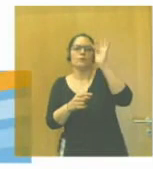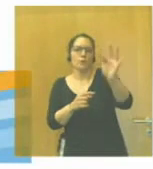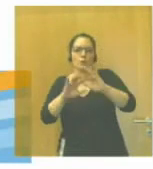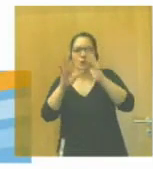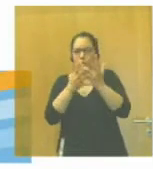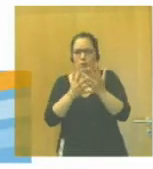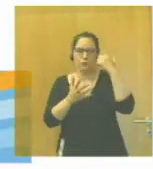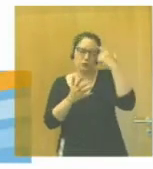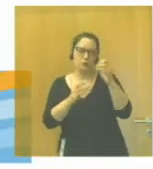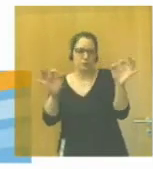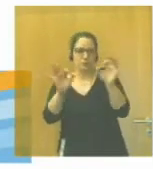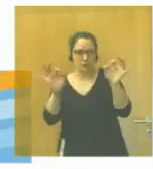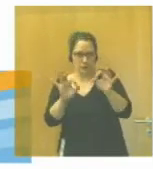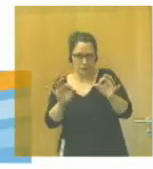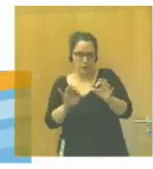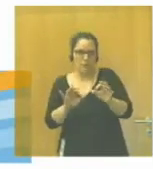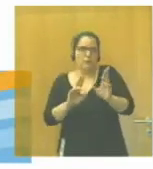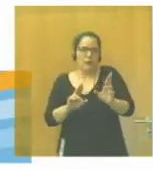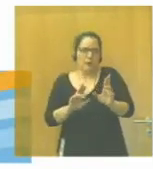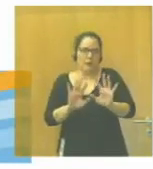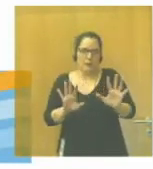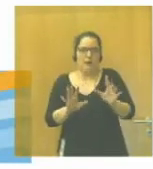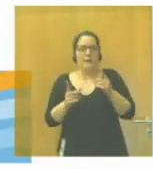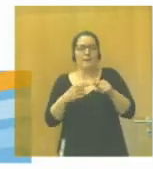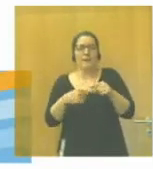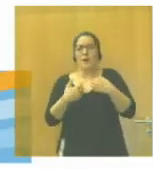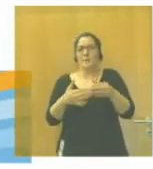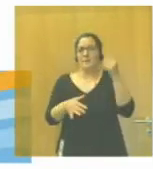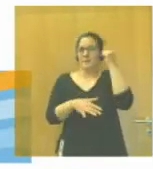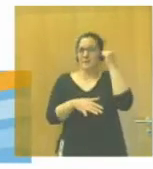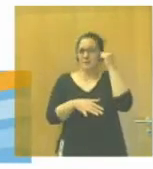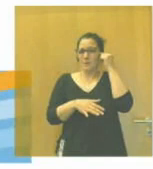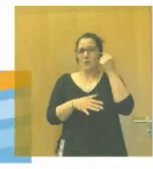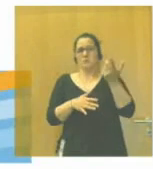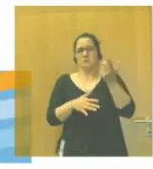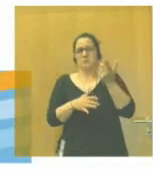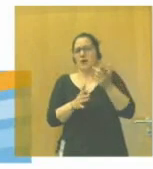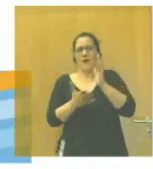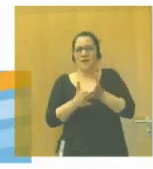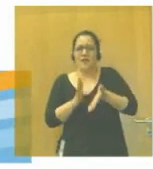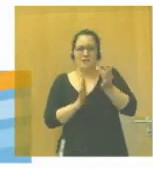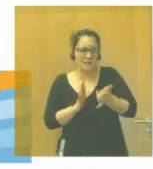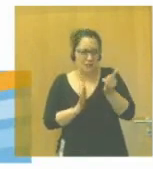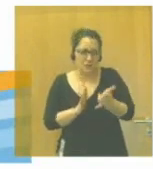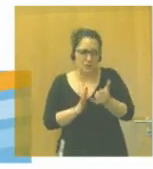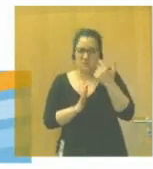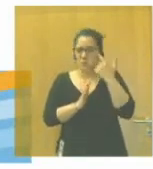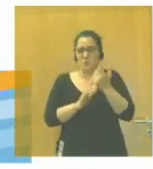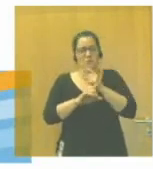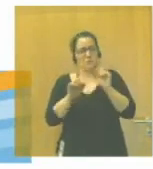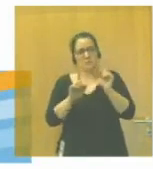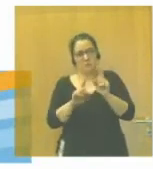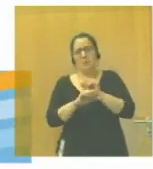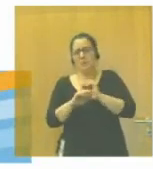belief that suicide is preventable and it can be achieved if we standardize how we care for people at risk, apply them